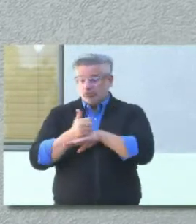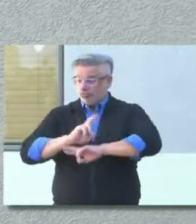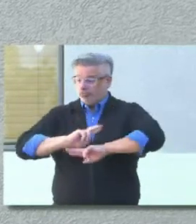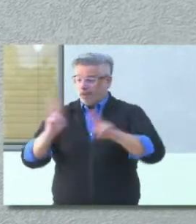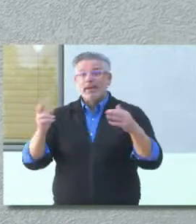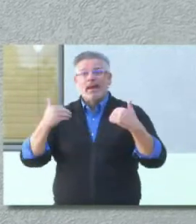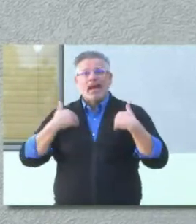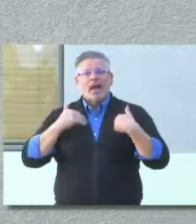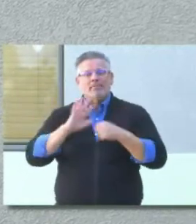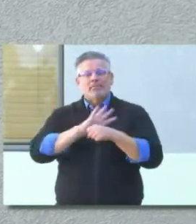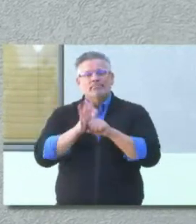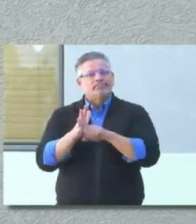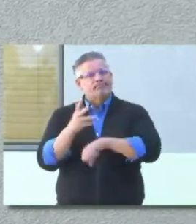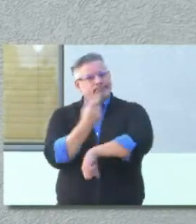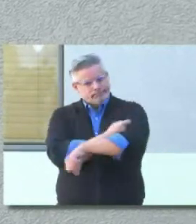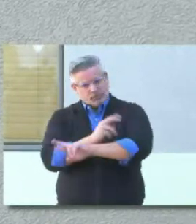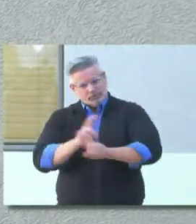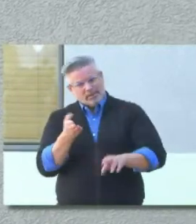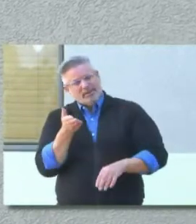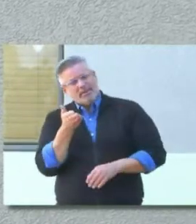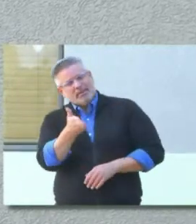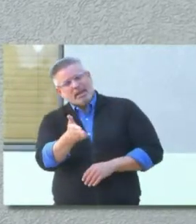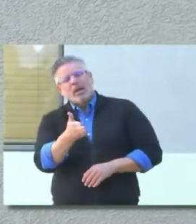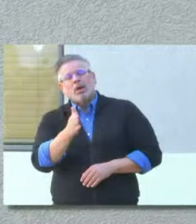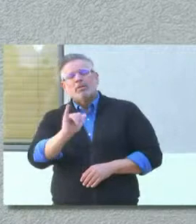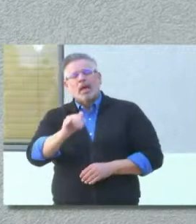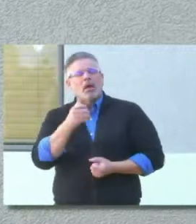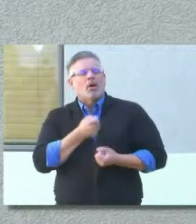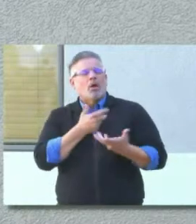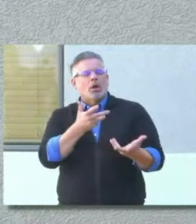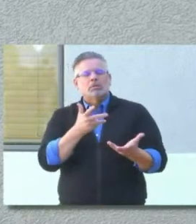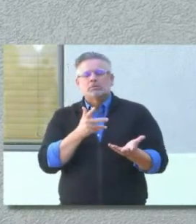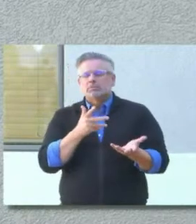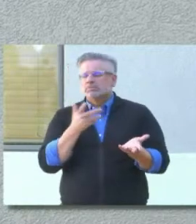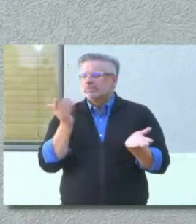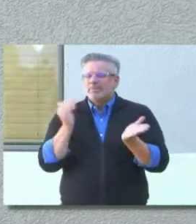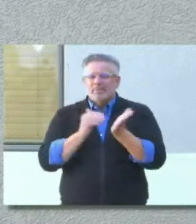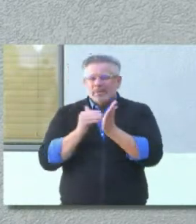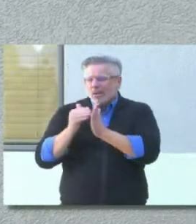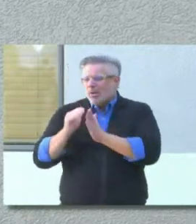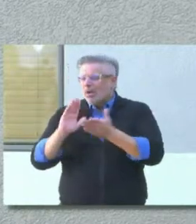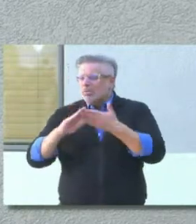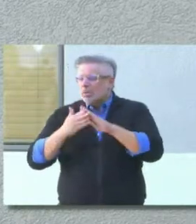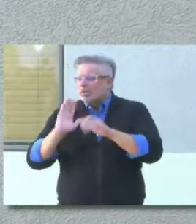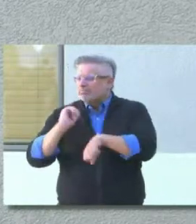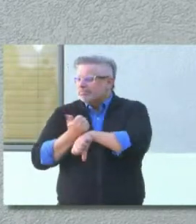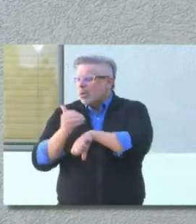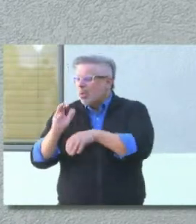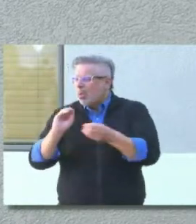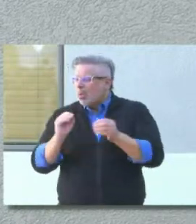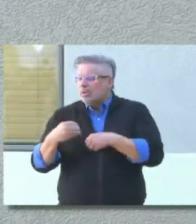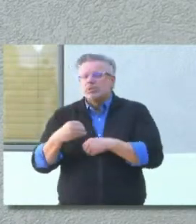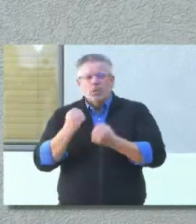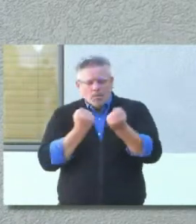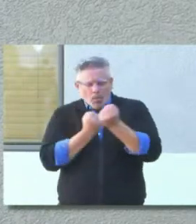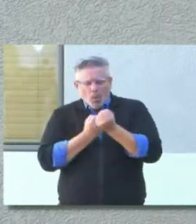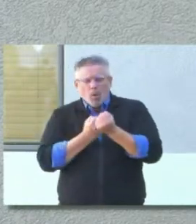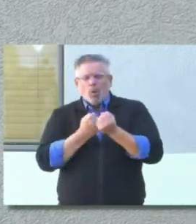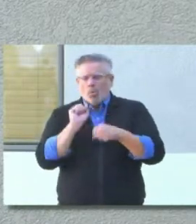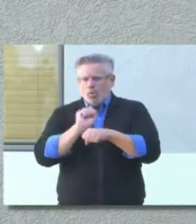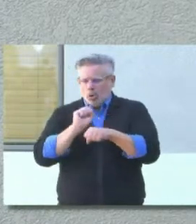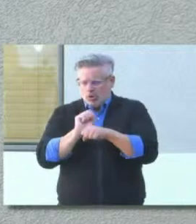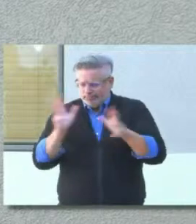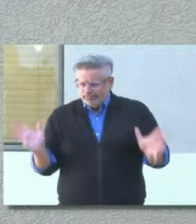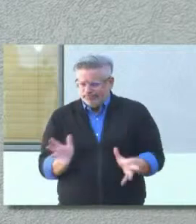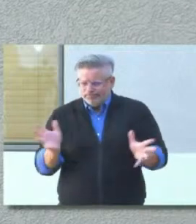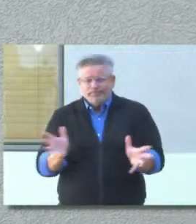to support that cause. Hundreds of community-based organizations supporting that cause, work being done